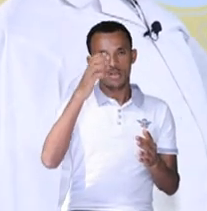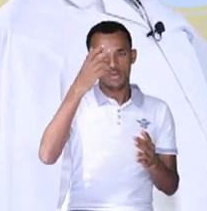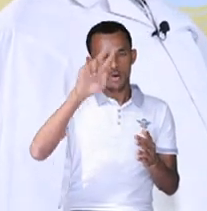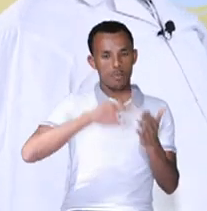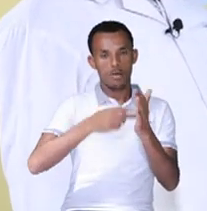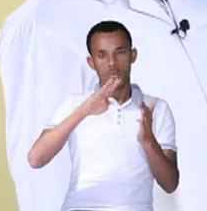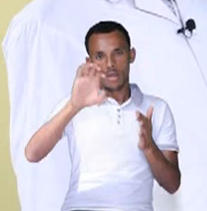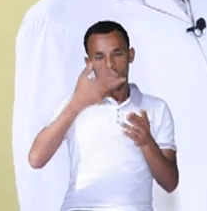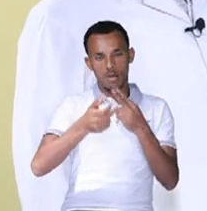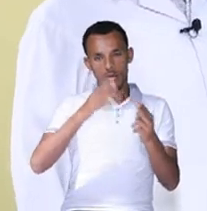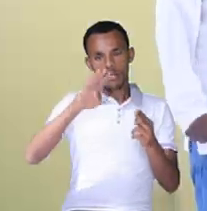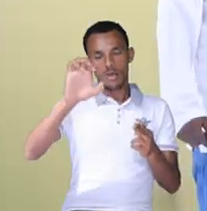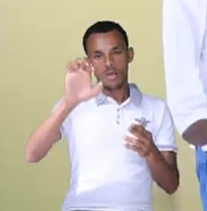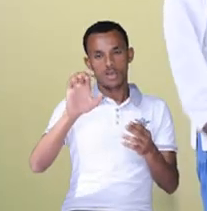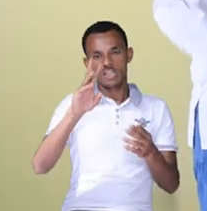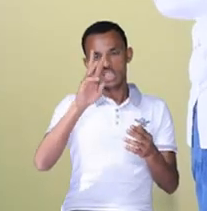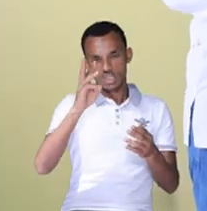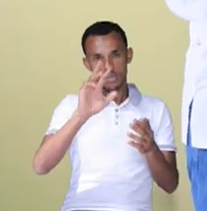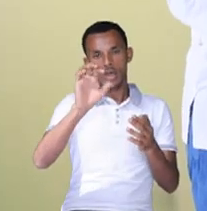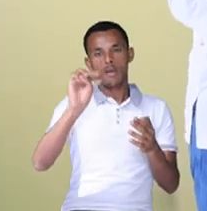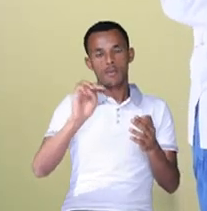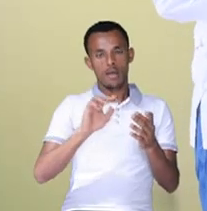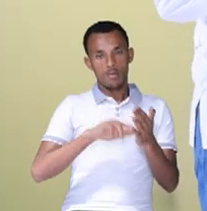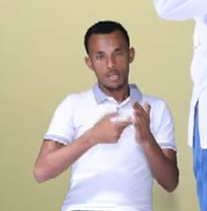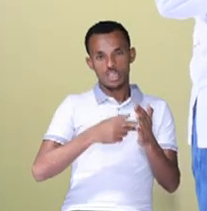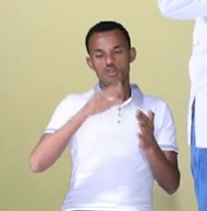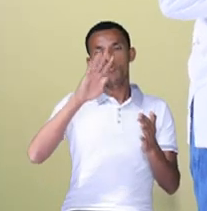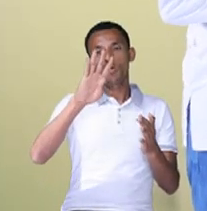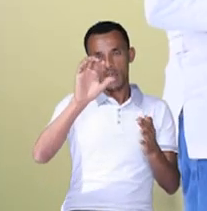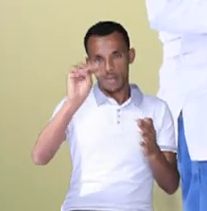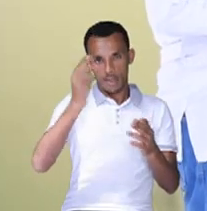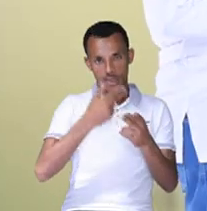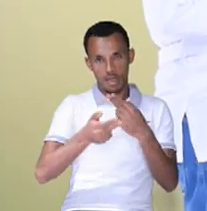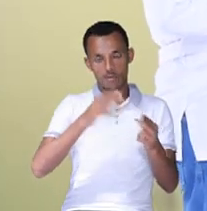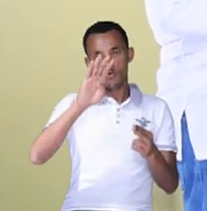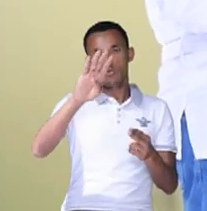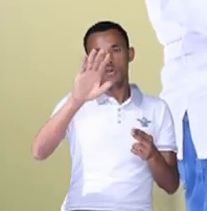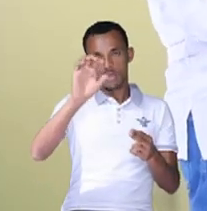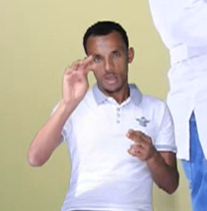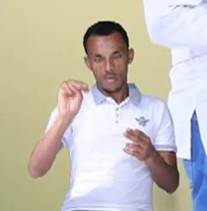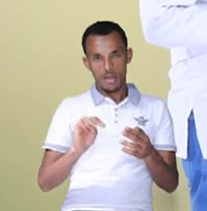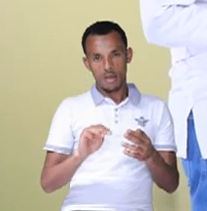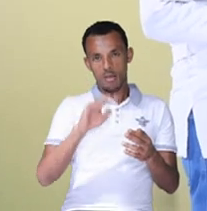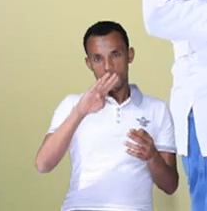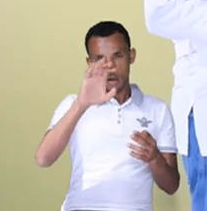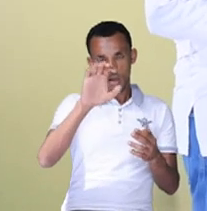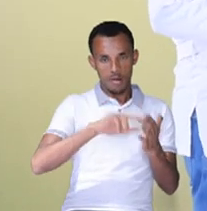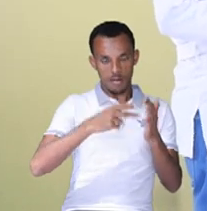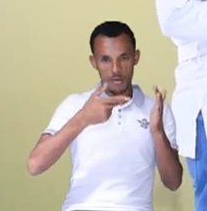times BE, 16 centimeter means 4 centimeter times 4 centimeter. So BE